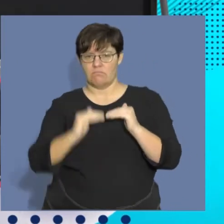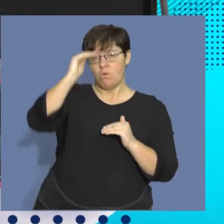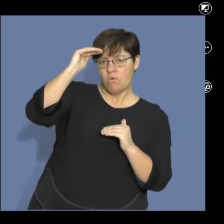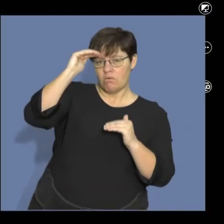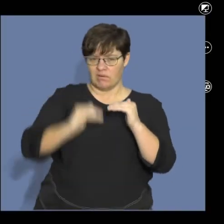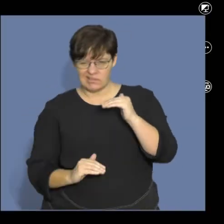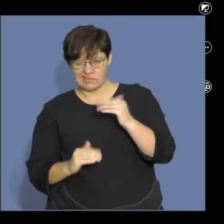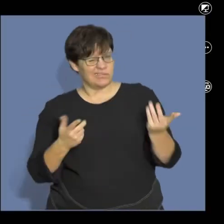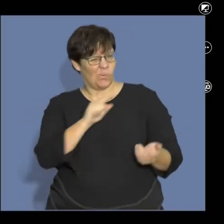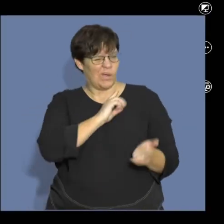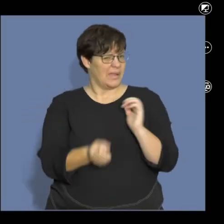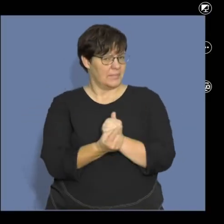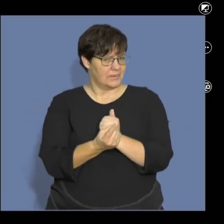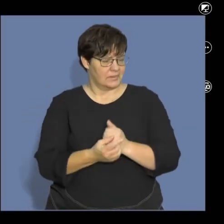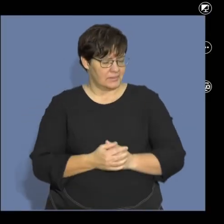answer.